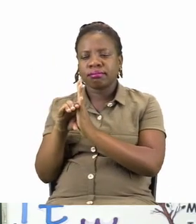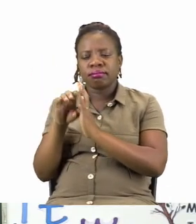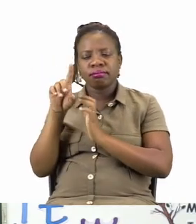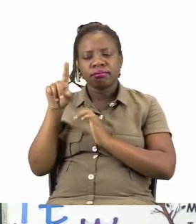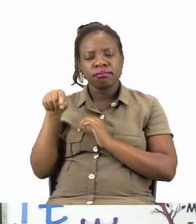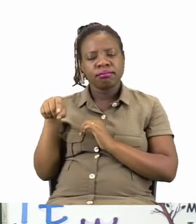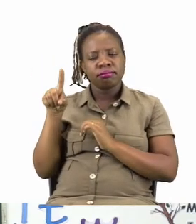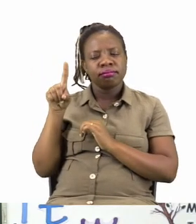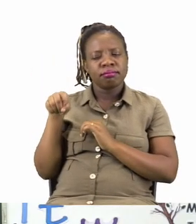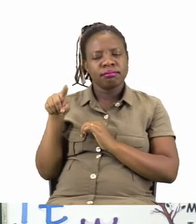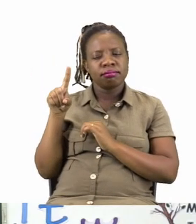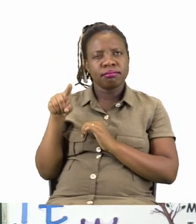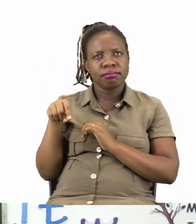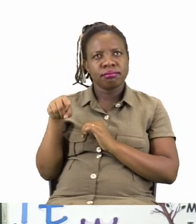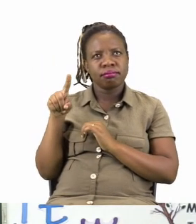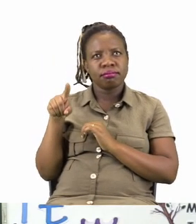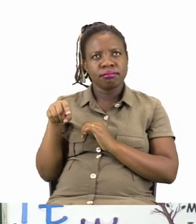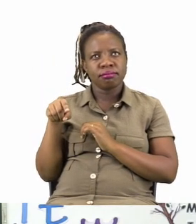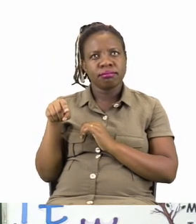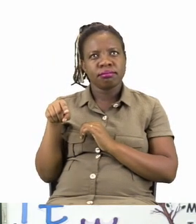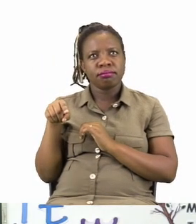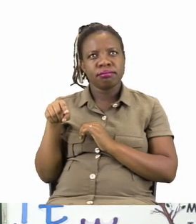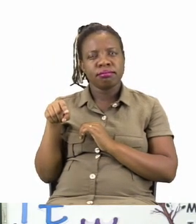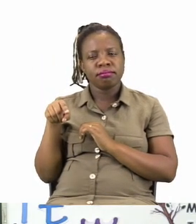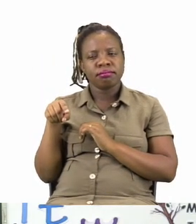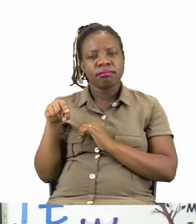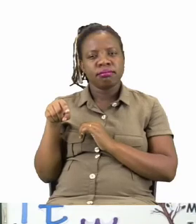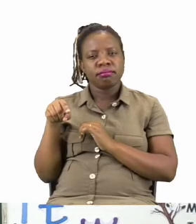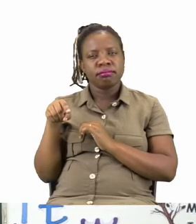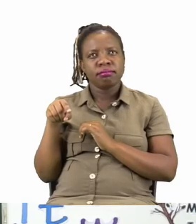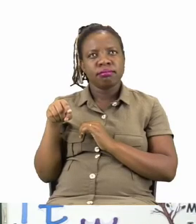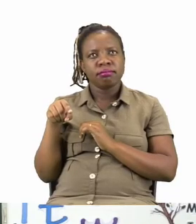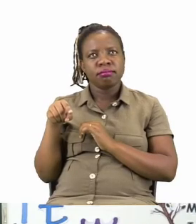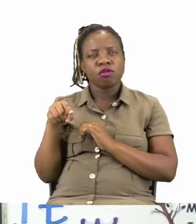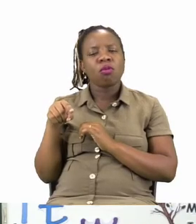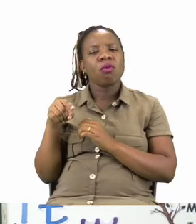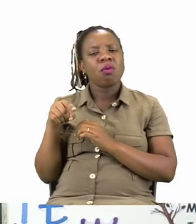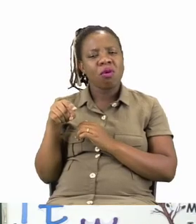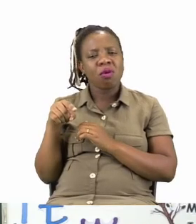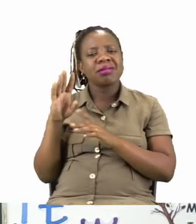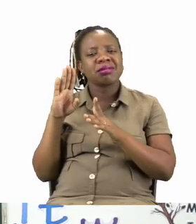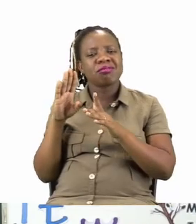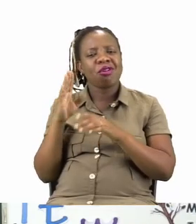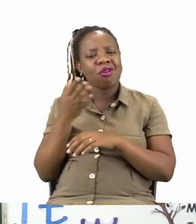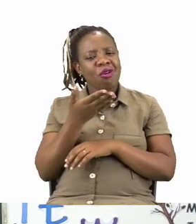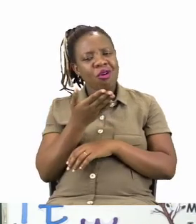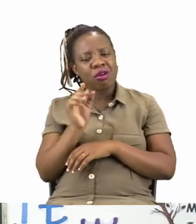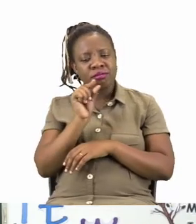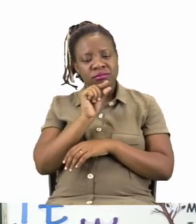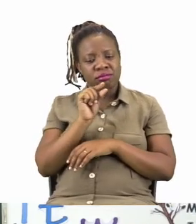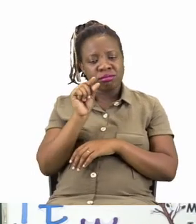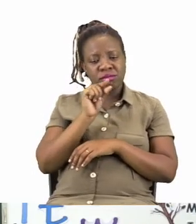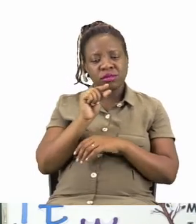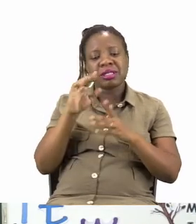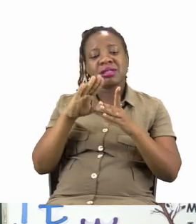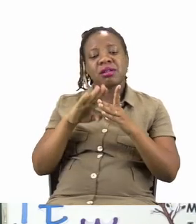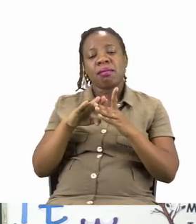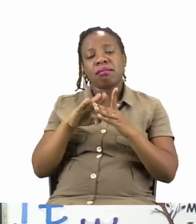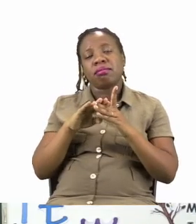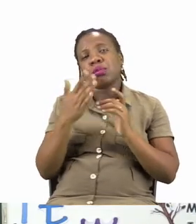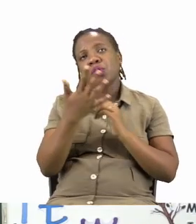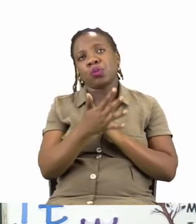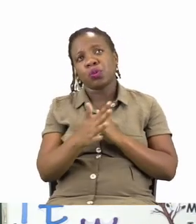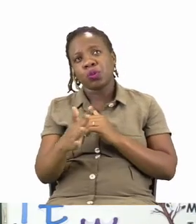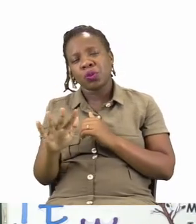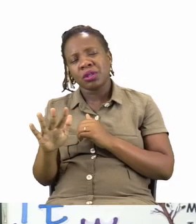have something to do with water. All right. Now, can we